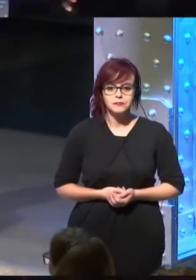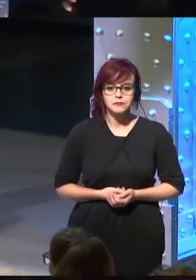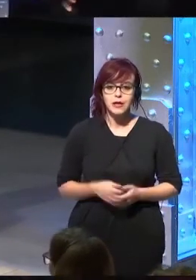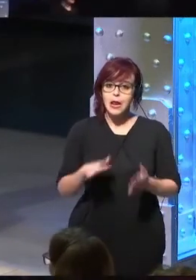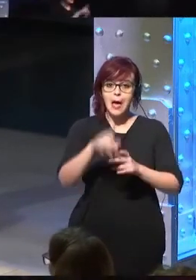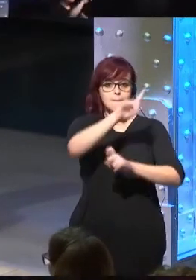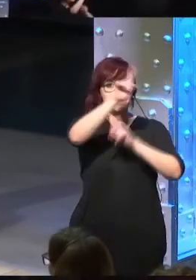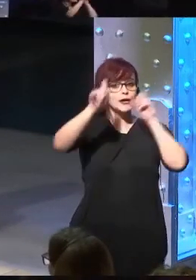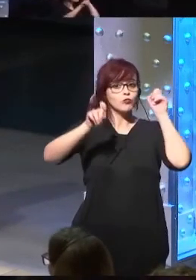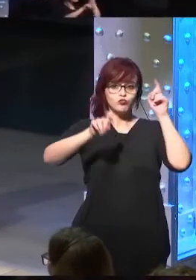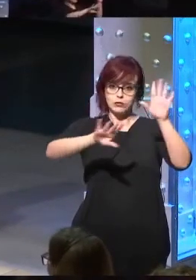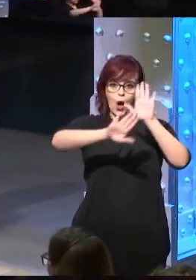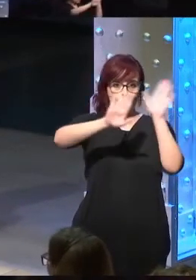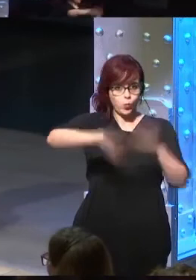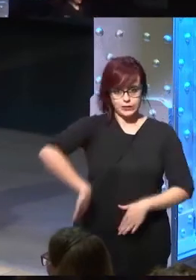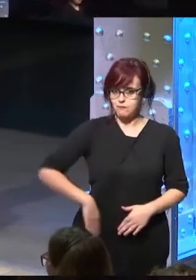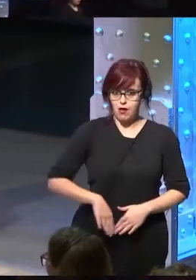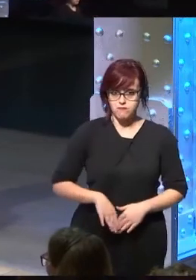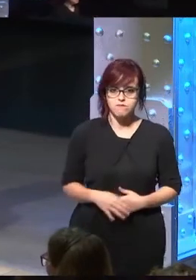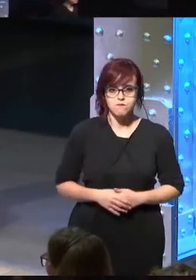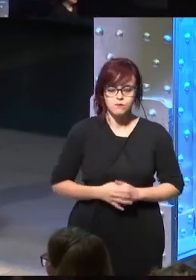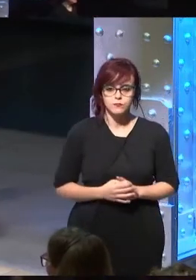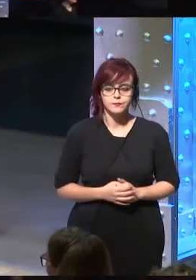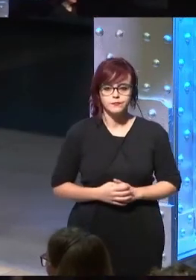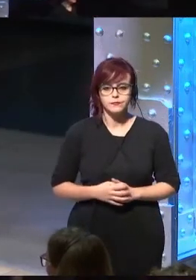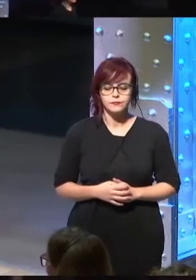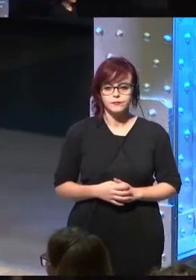La última pregunta, por favor. The last question, please.